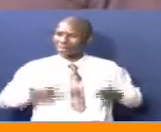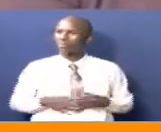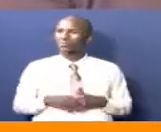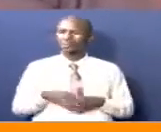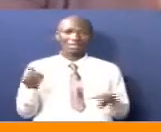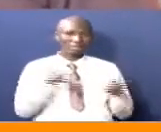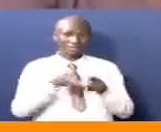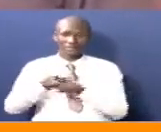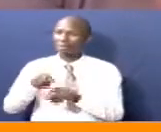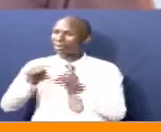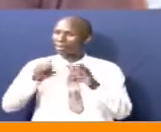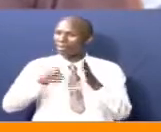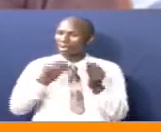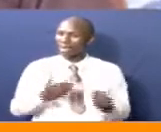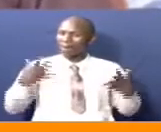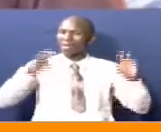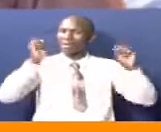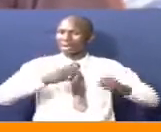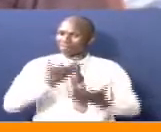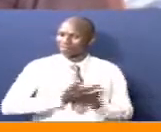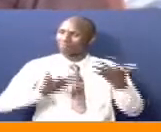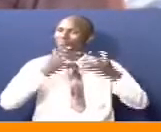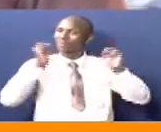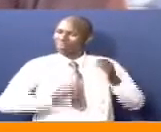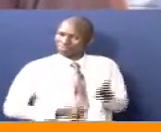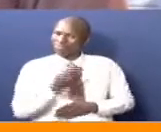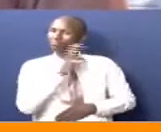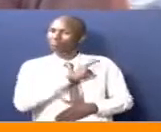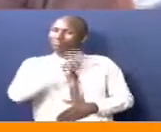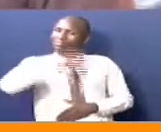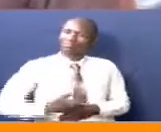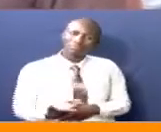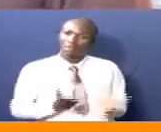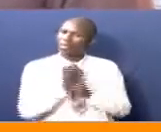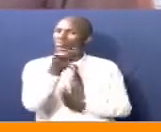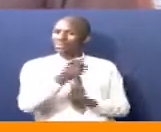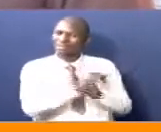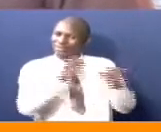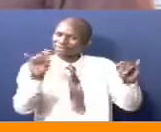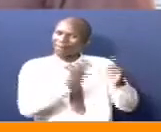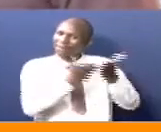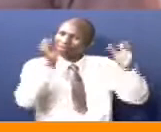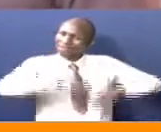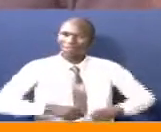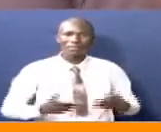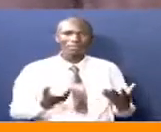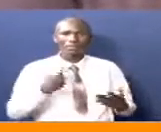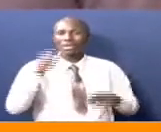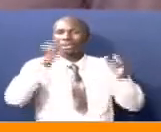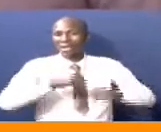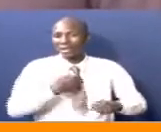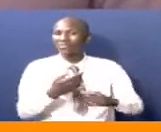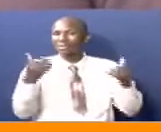it's also about how young people can get engaged and generate income through this sanitation business, so to speak, and we have one